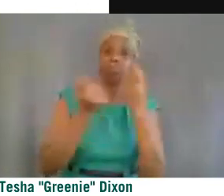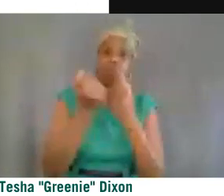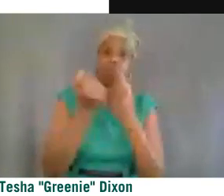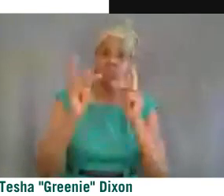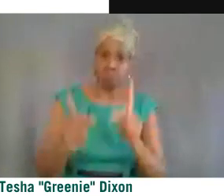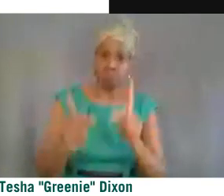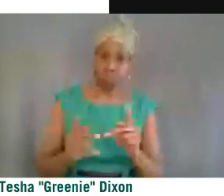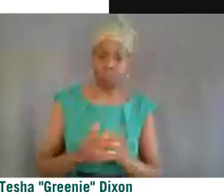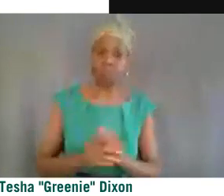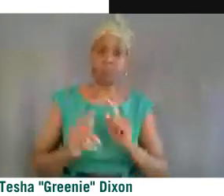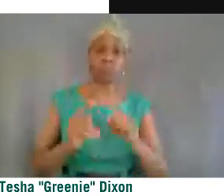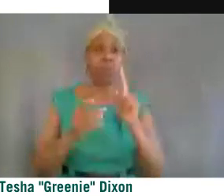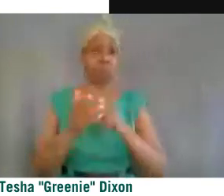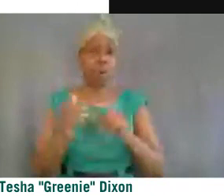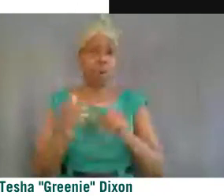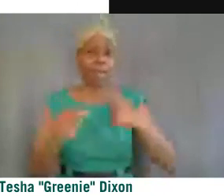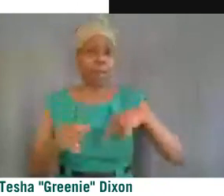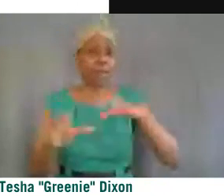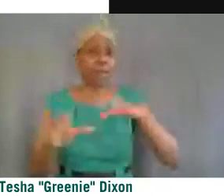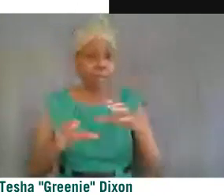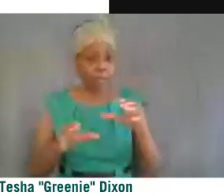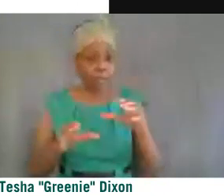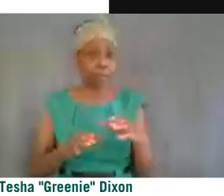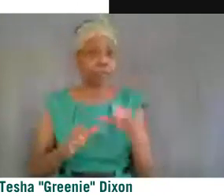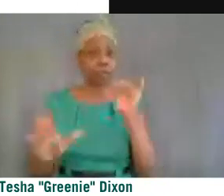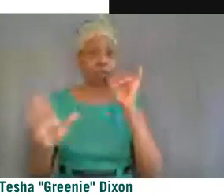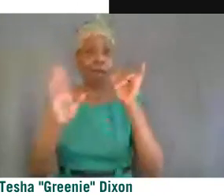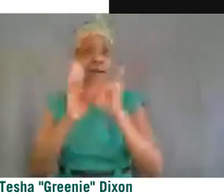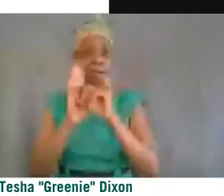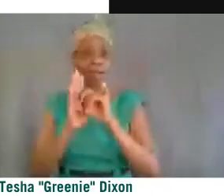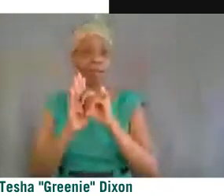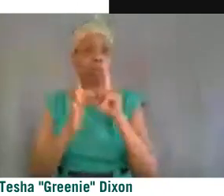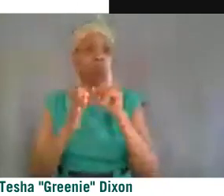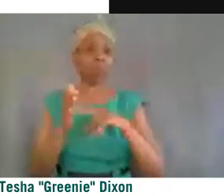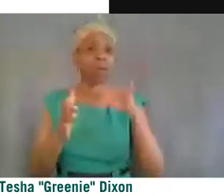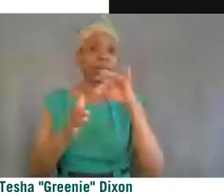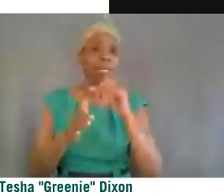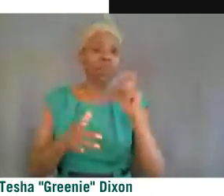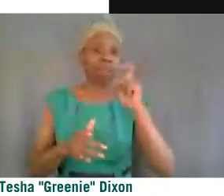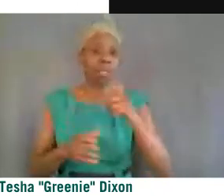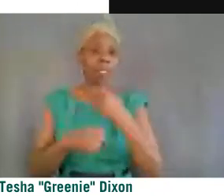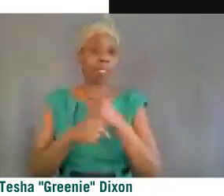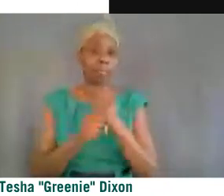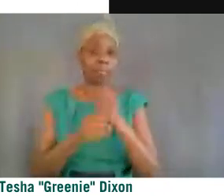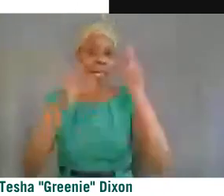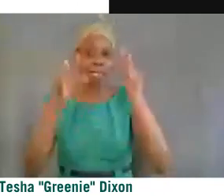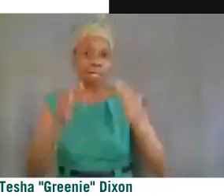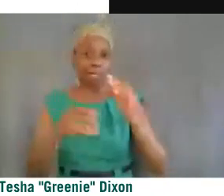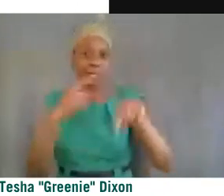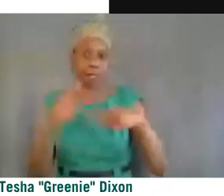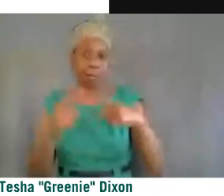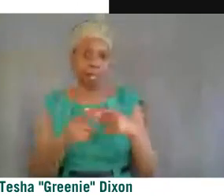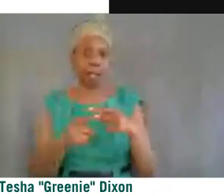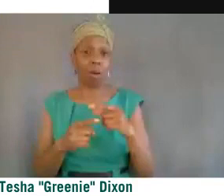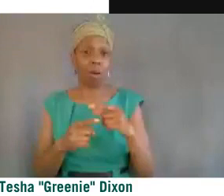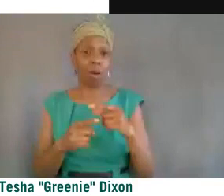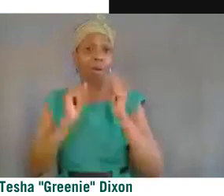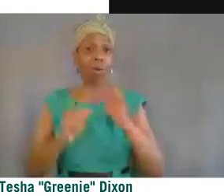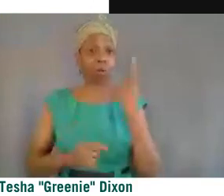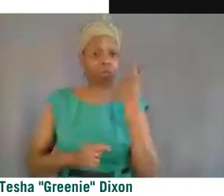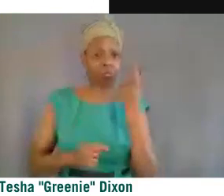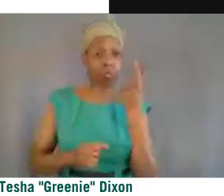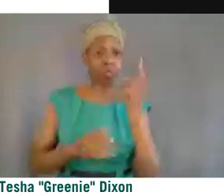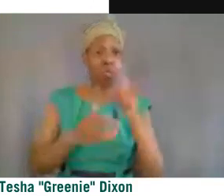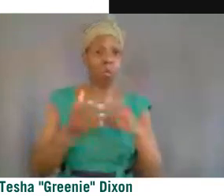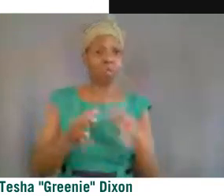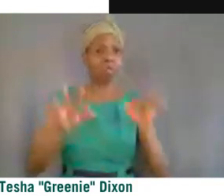But what can we do to identify what it is that we need to make a decision about? Mm-hmm. And then how can we understand what's important to